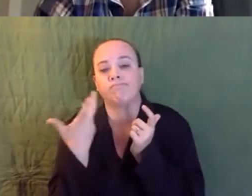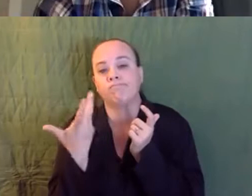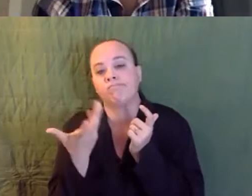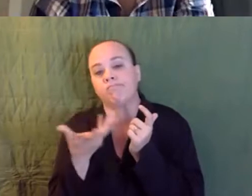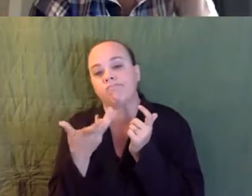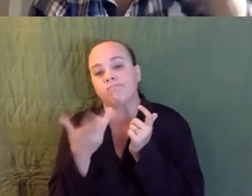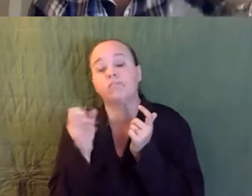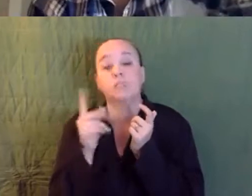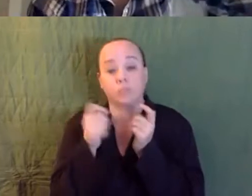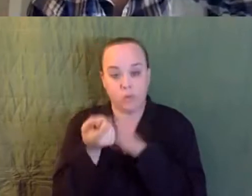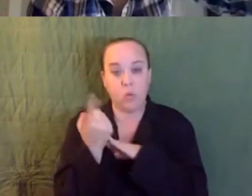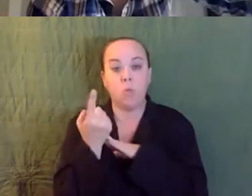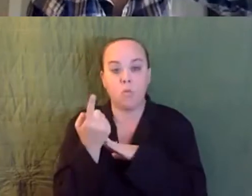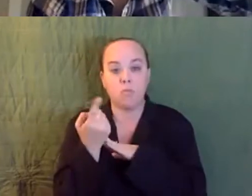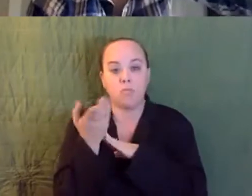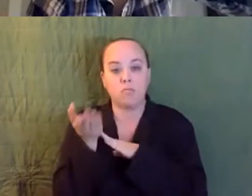All right. Here is one that